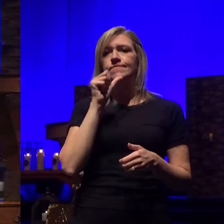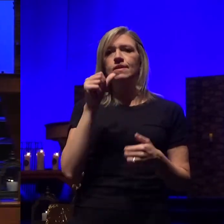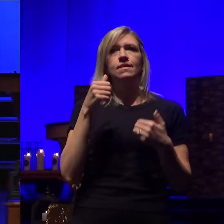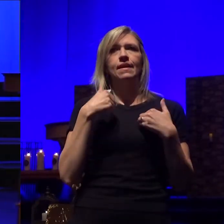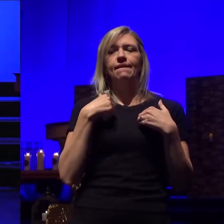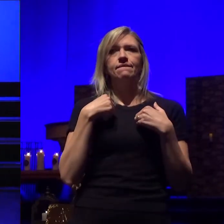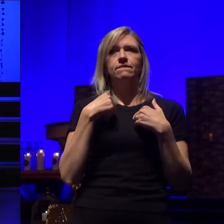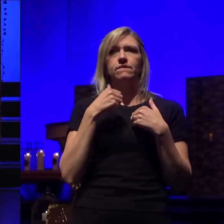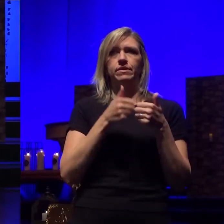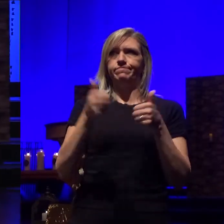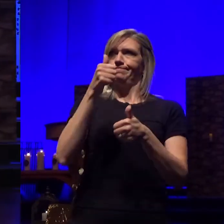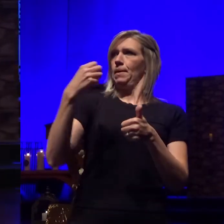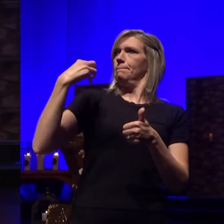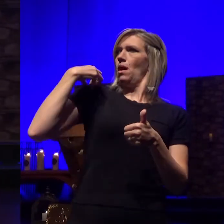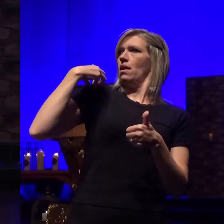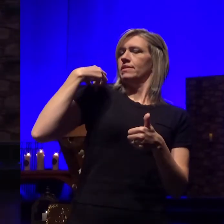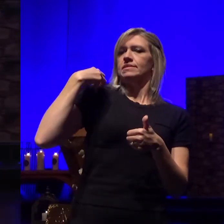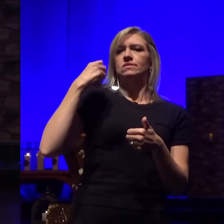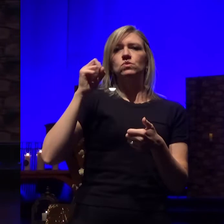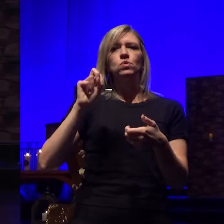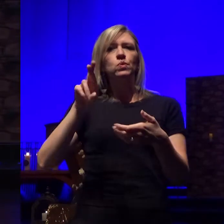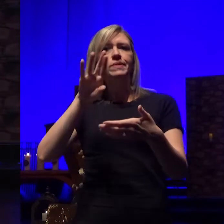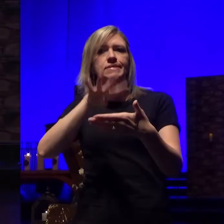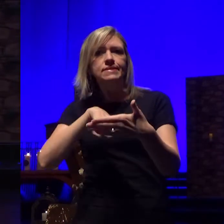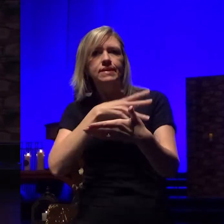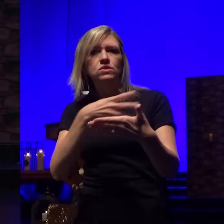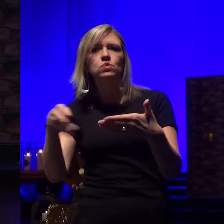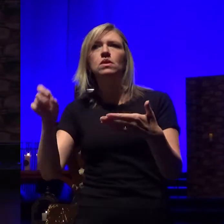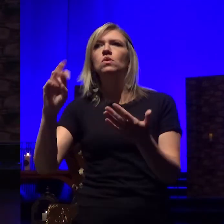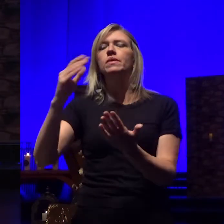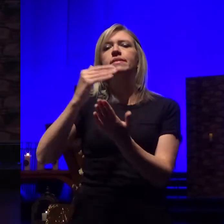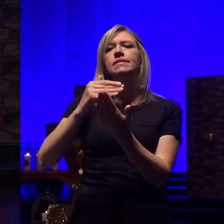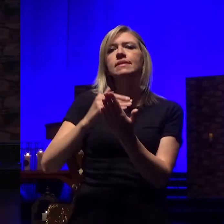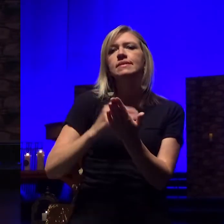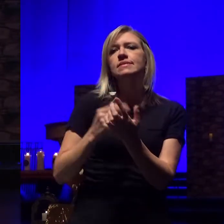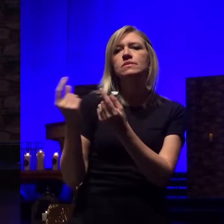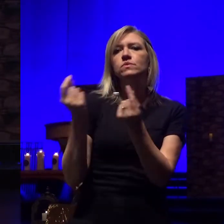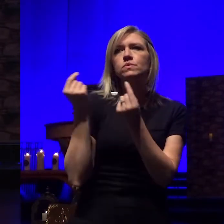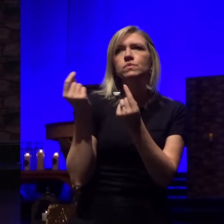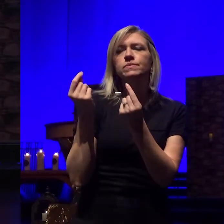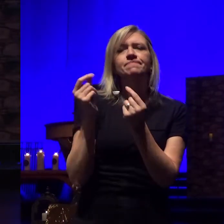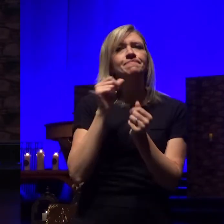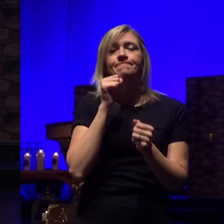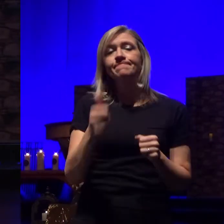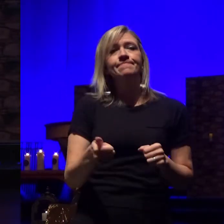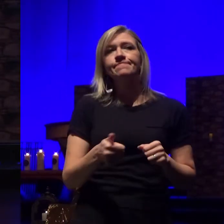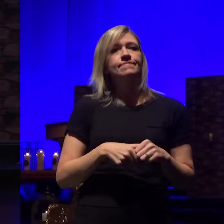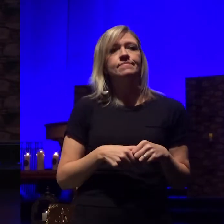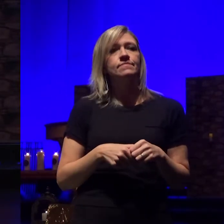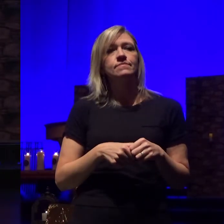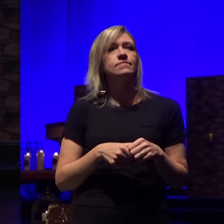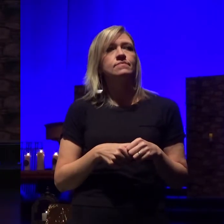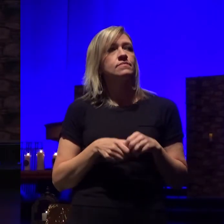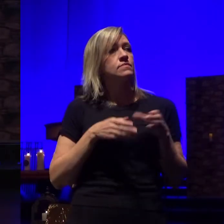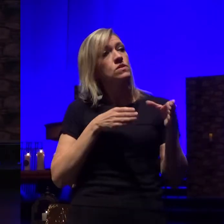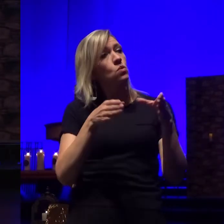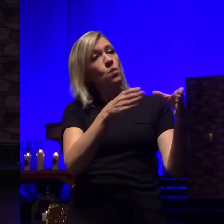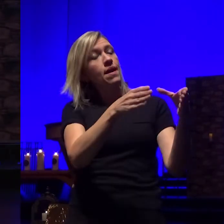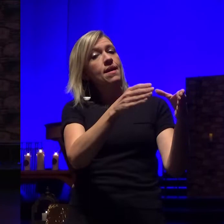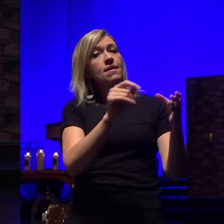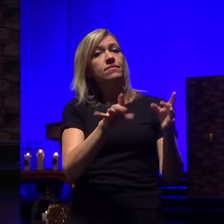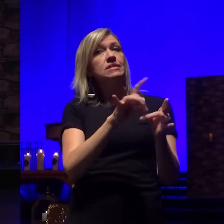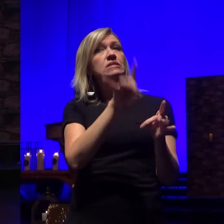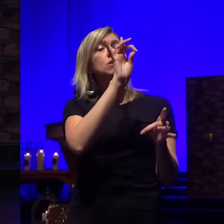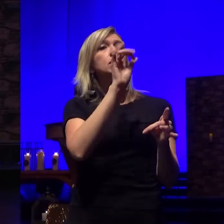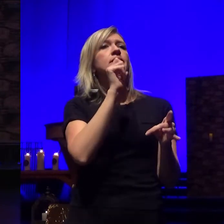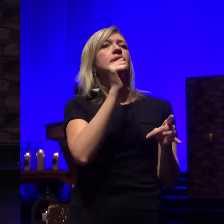have a boss in the world. It doesn't have a schedule or a to-do list. The way of the spirit doesn't